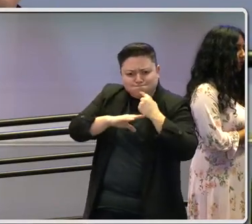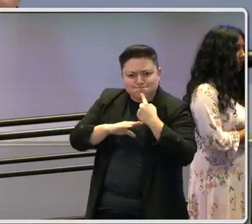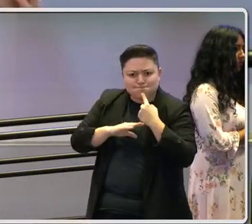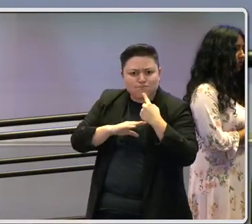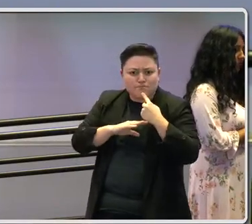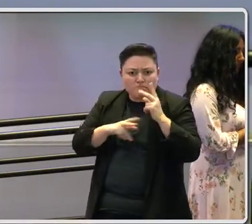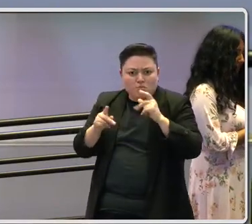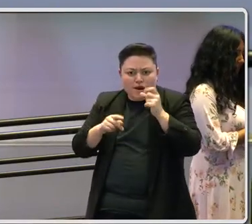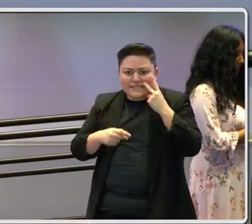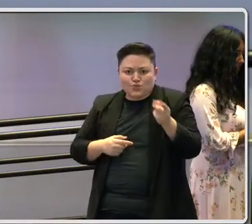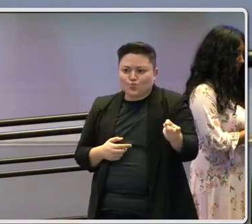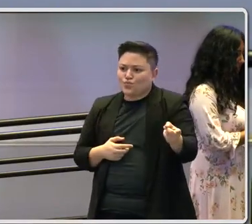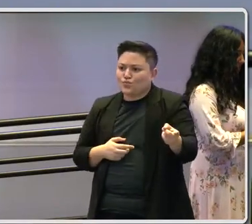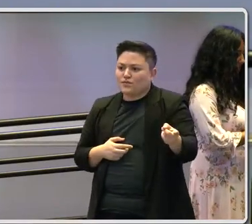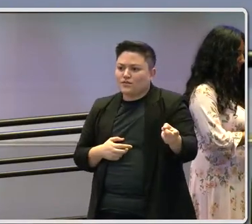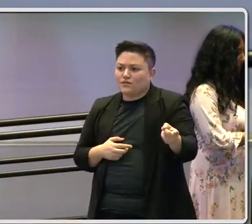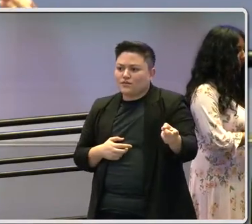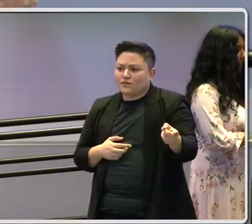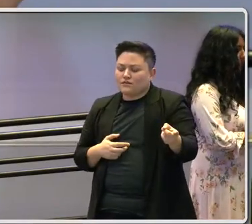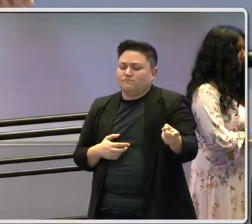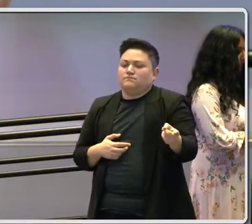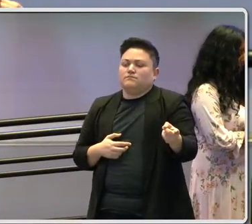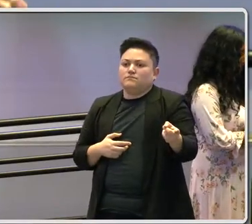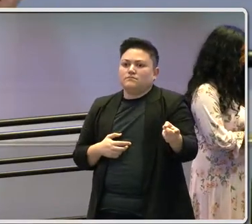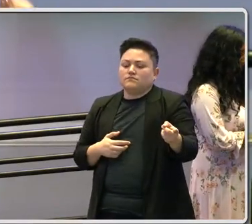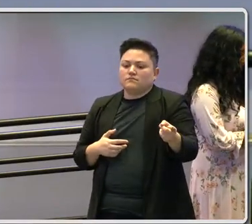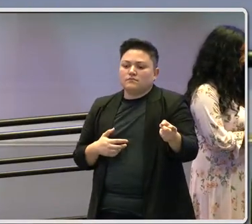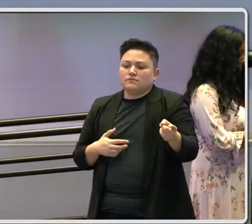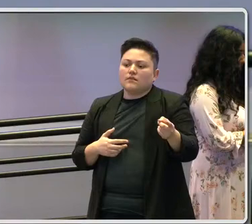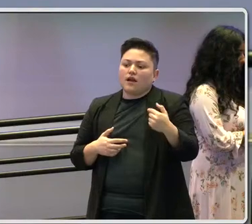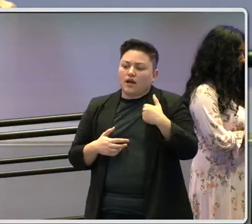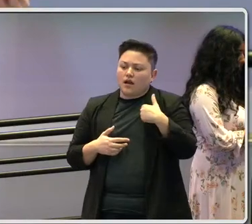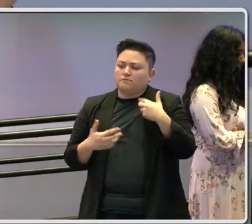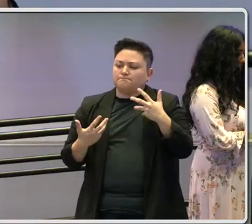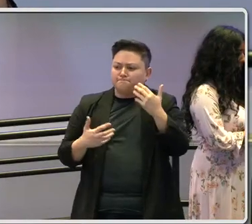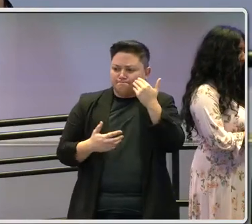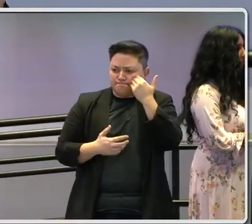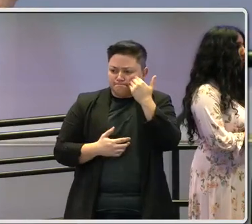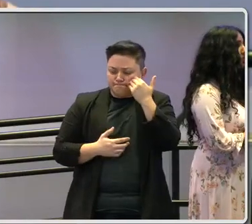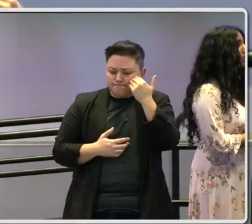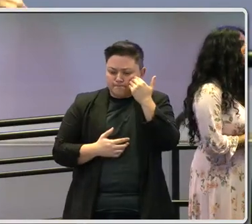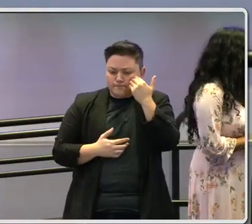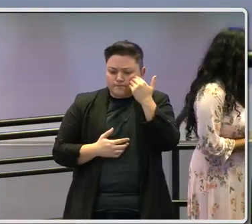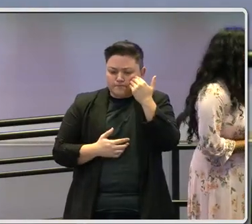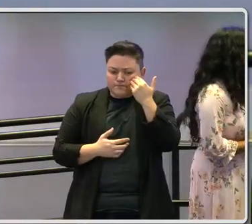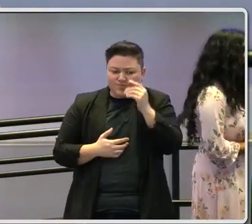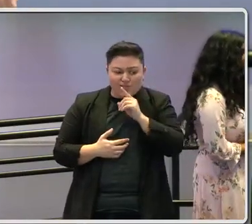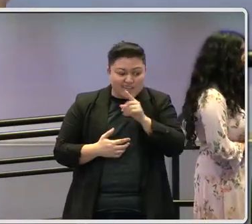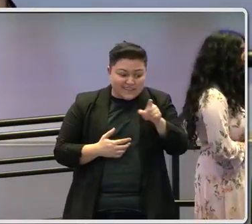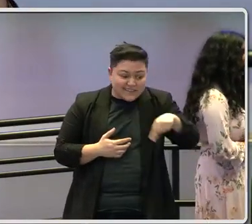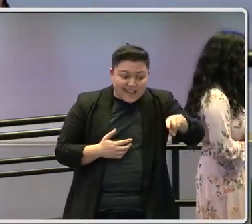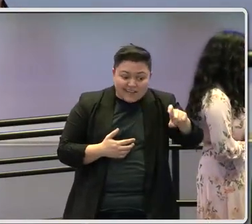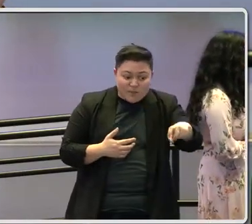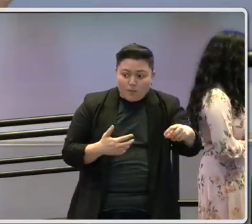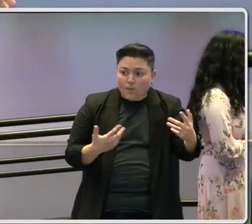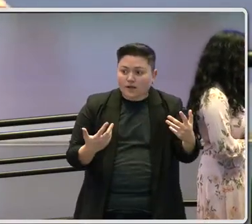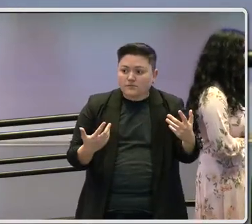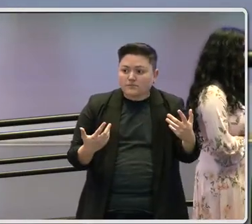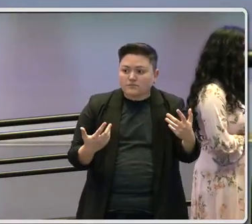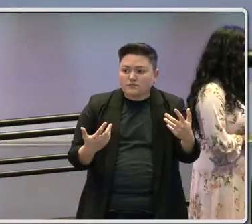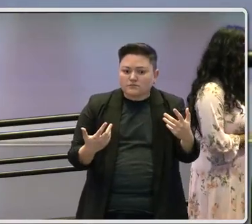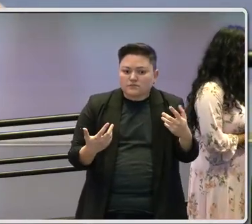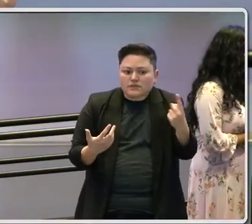being seen. I also knew that all they needed was to